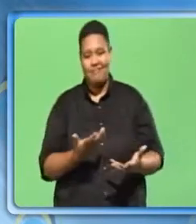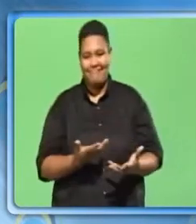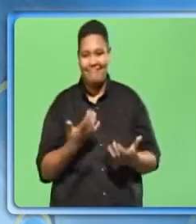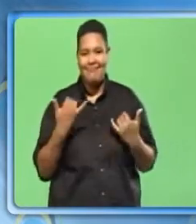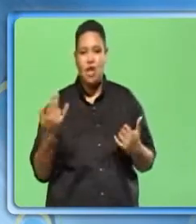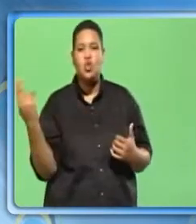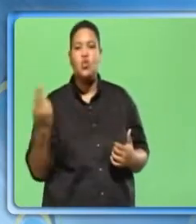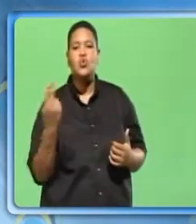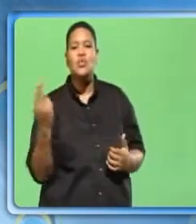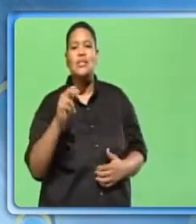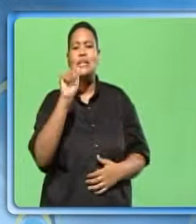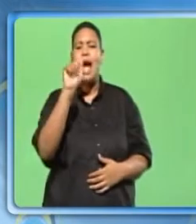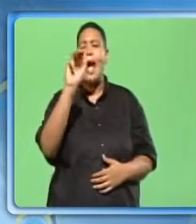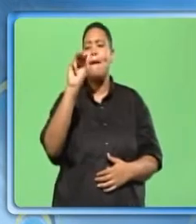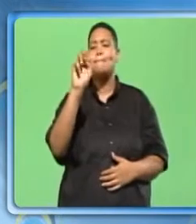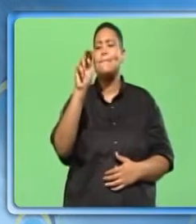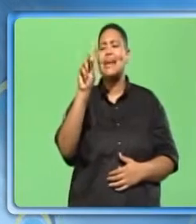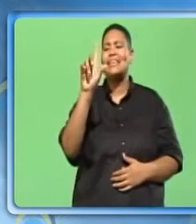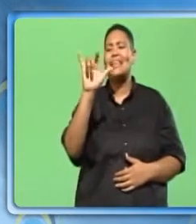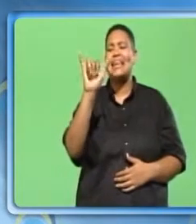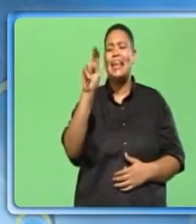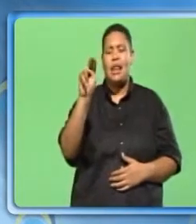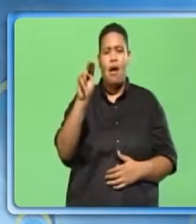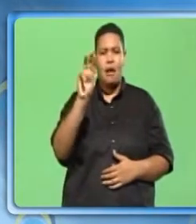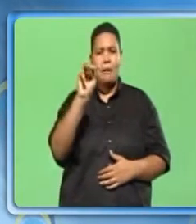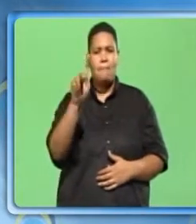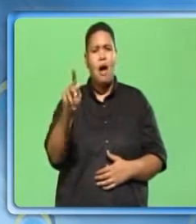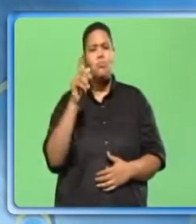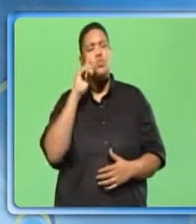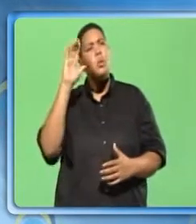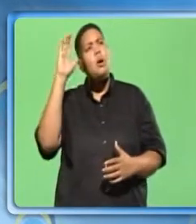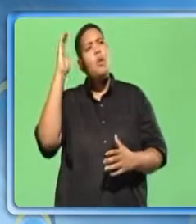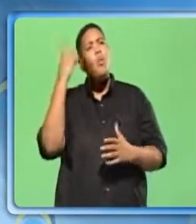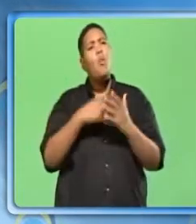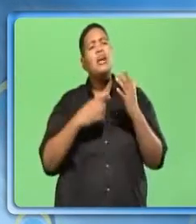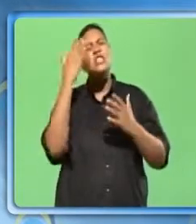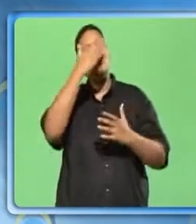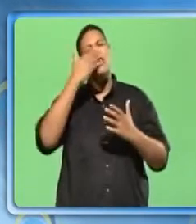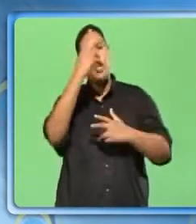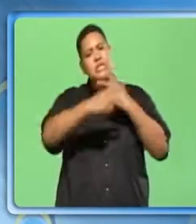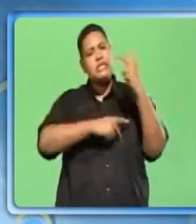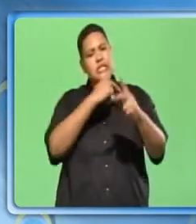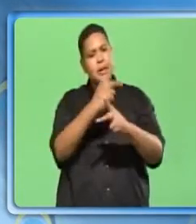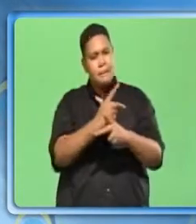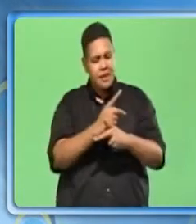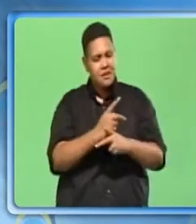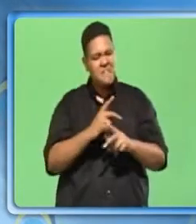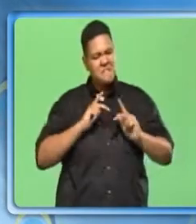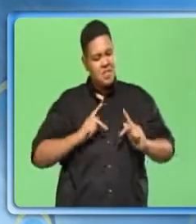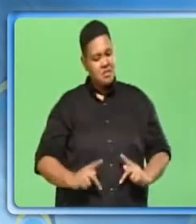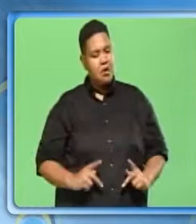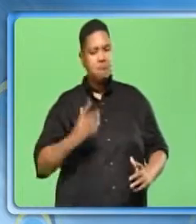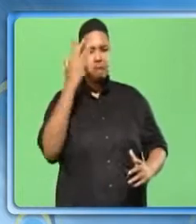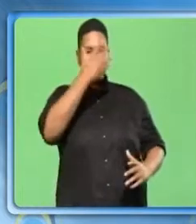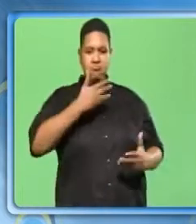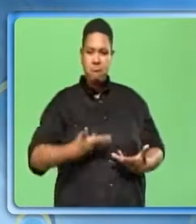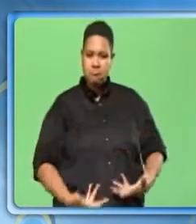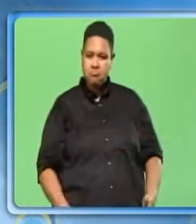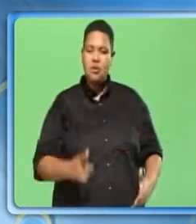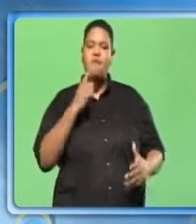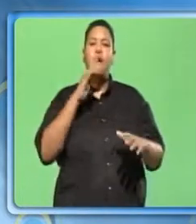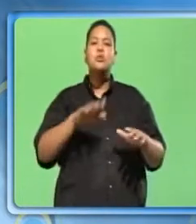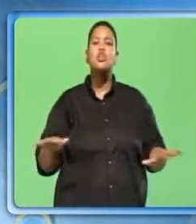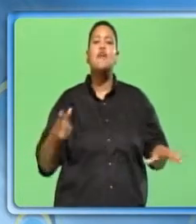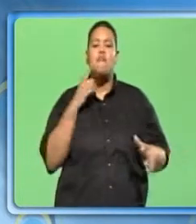use a Mendelian map to show what would be the expected phenotypic ratio, physical manifestation, of children from a